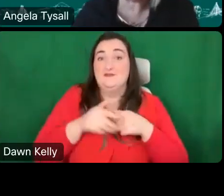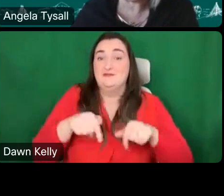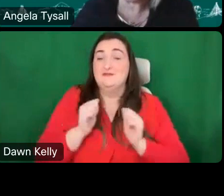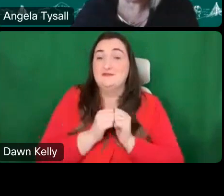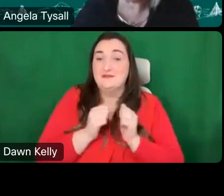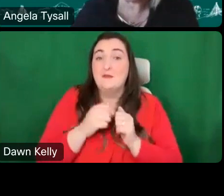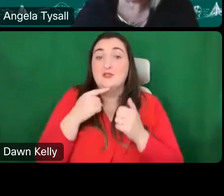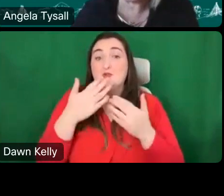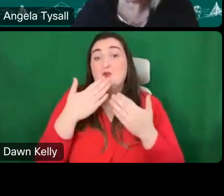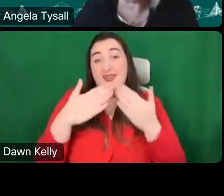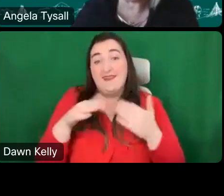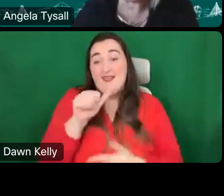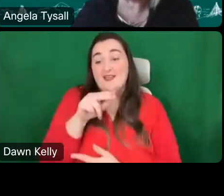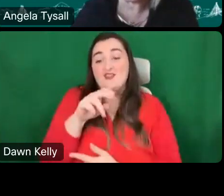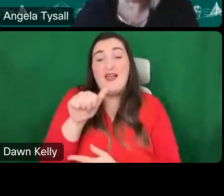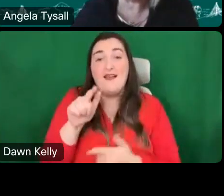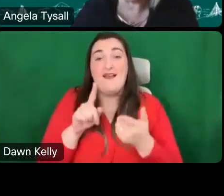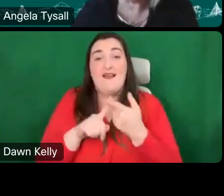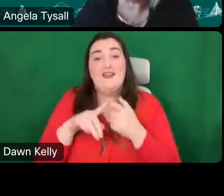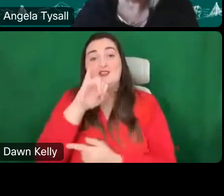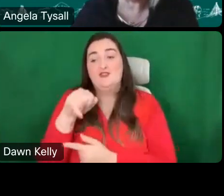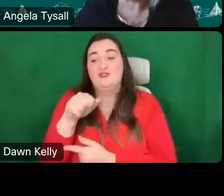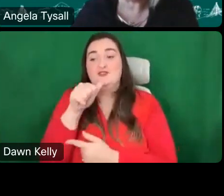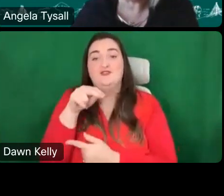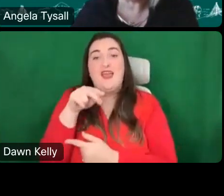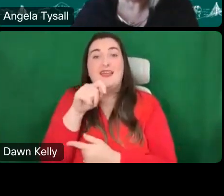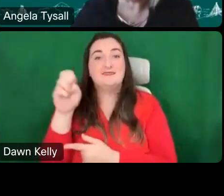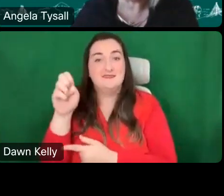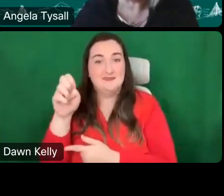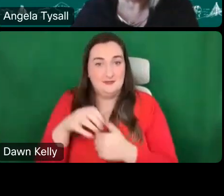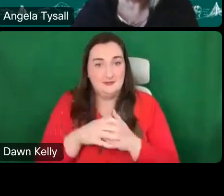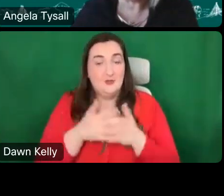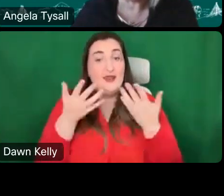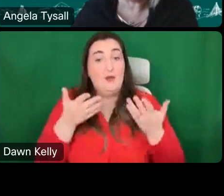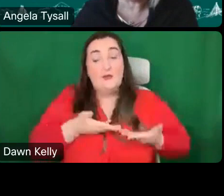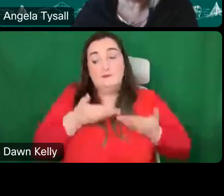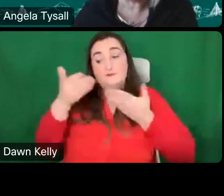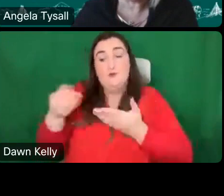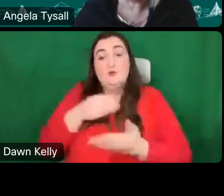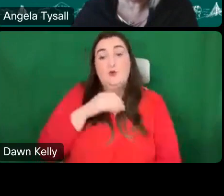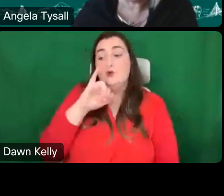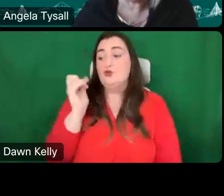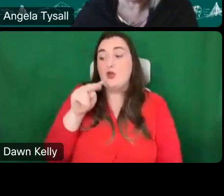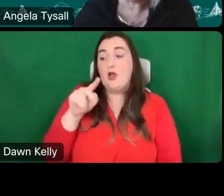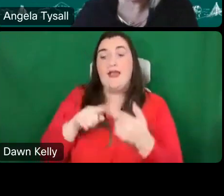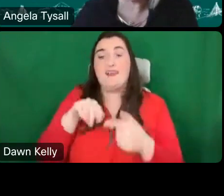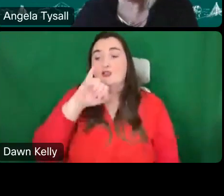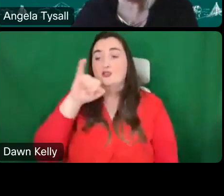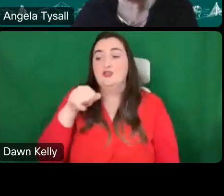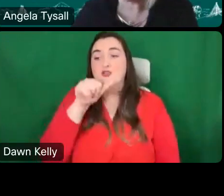Angela for sharing that example. And we're going to go over to John now and Jack McCarthy and